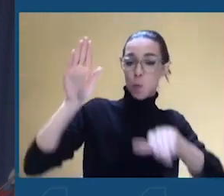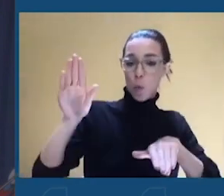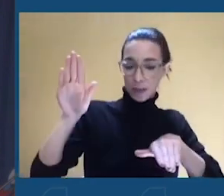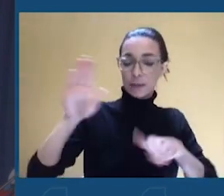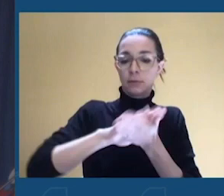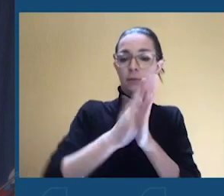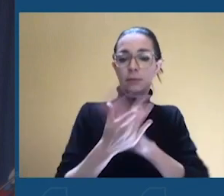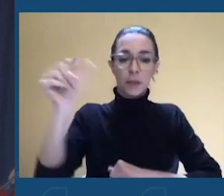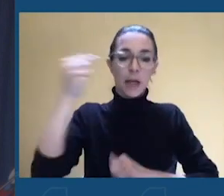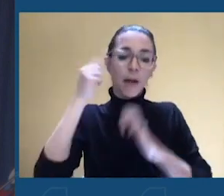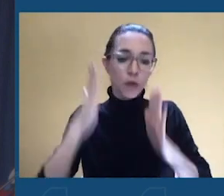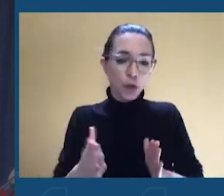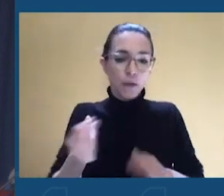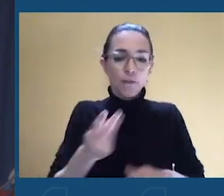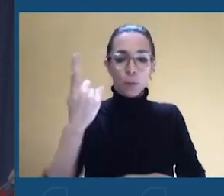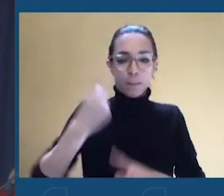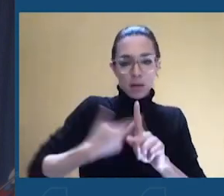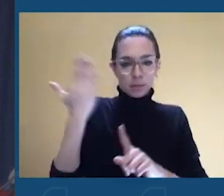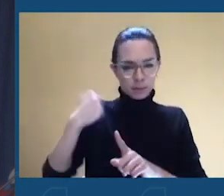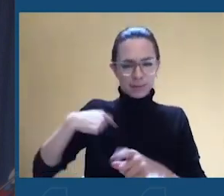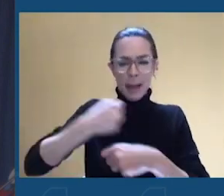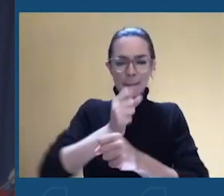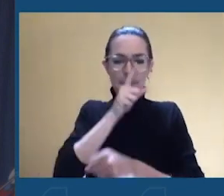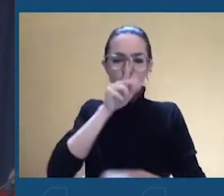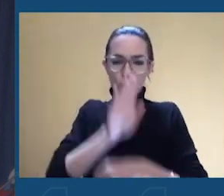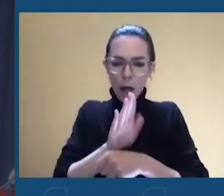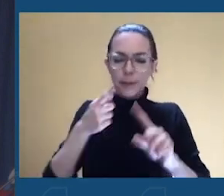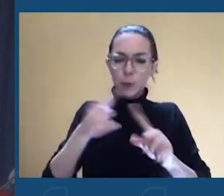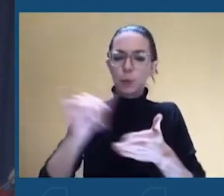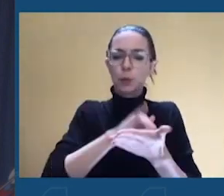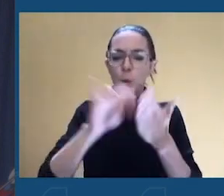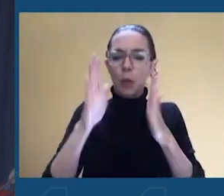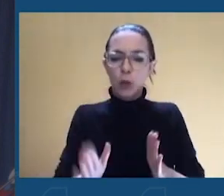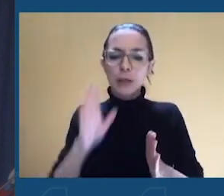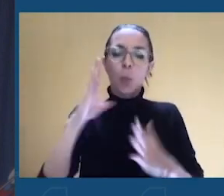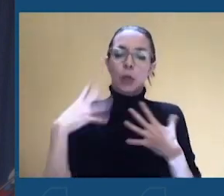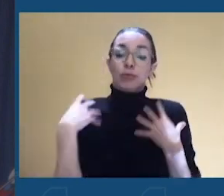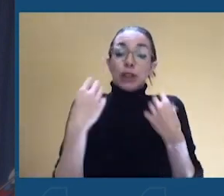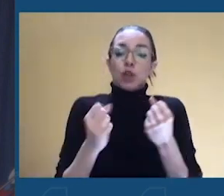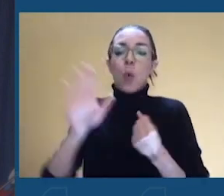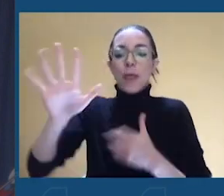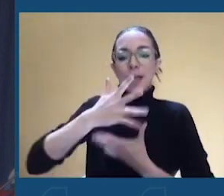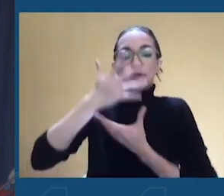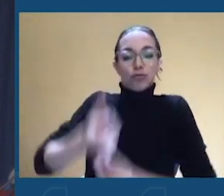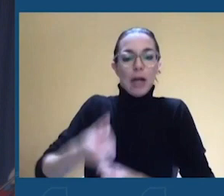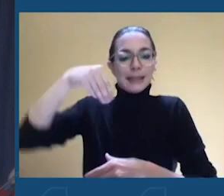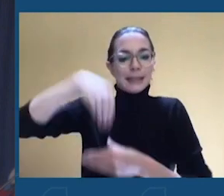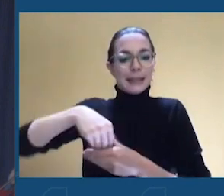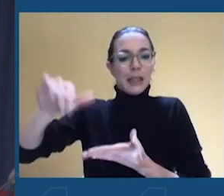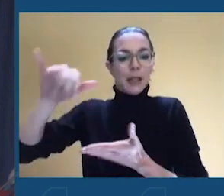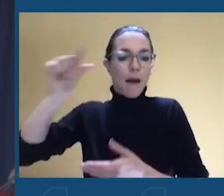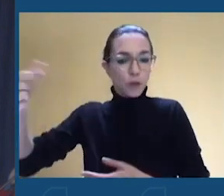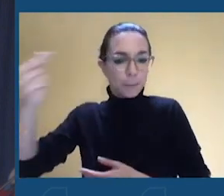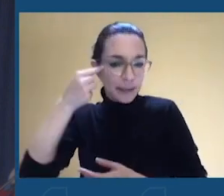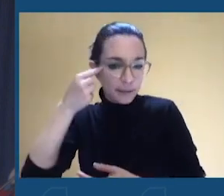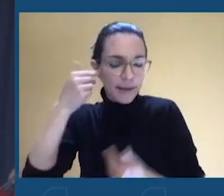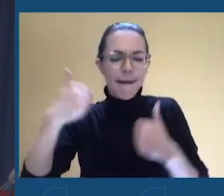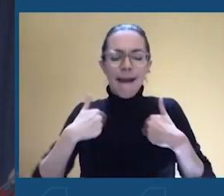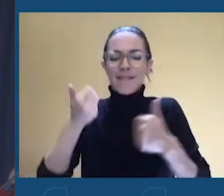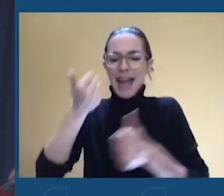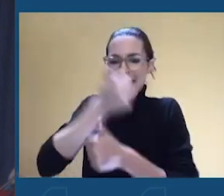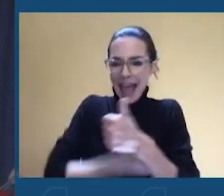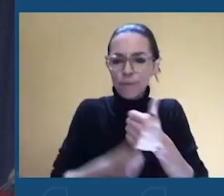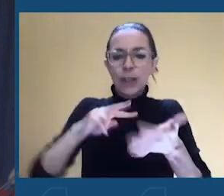ago, I made a promise to New Yorkers that I would restore their trust in government, and I have every intention of making good on